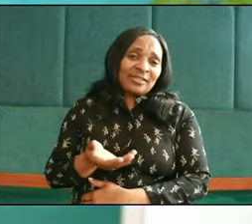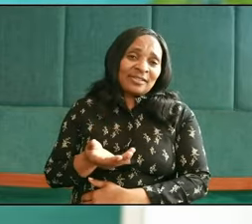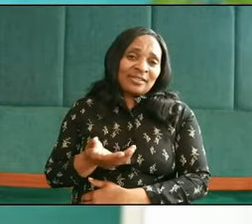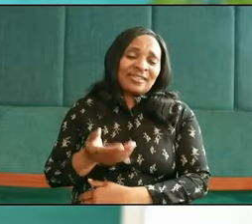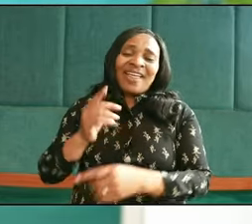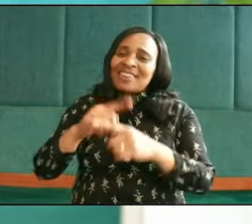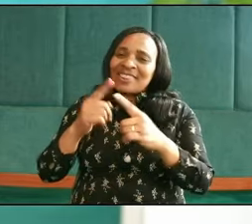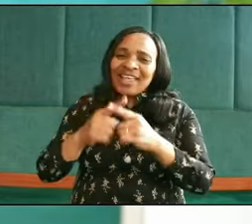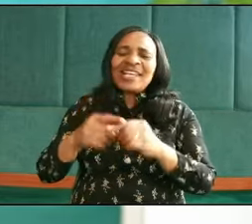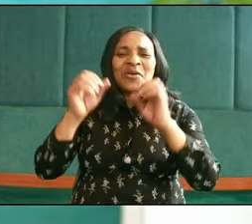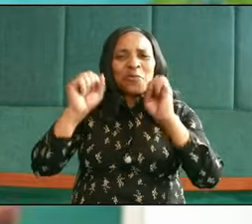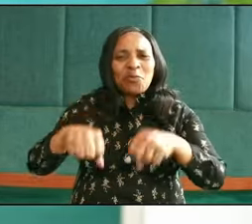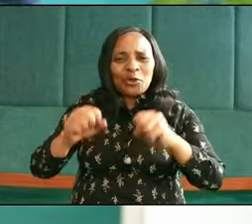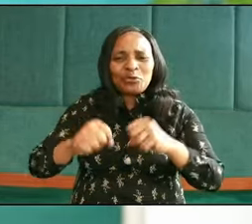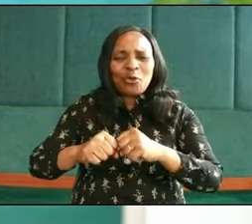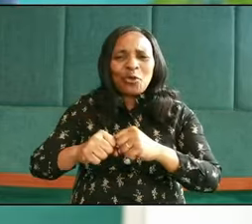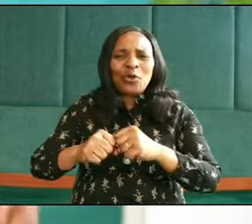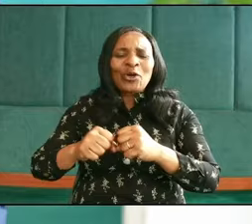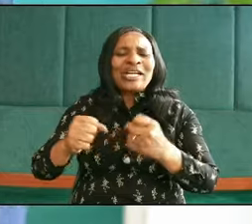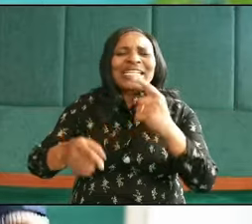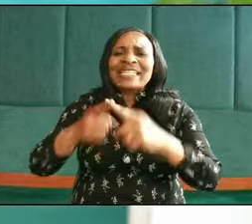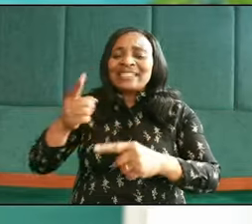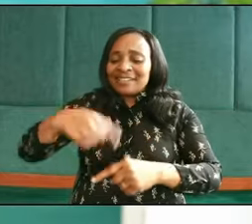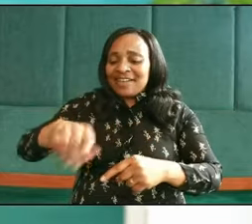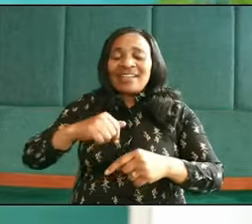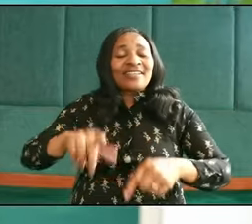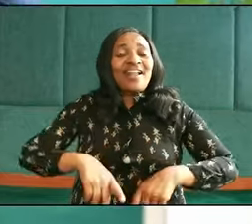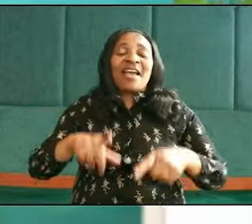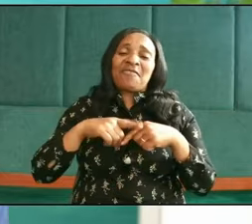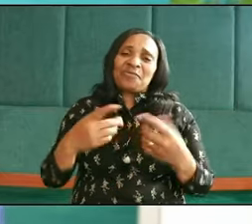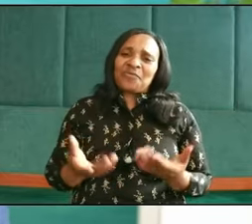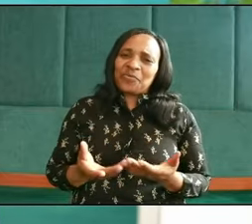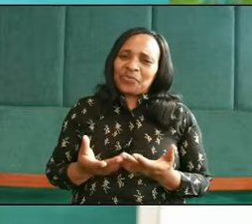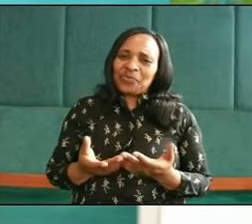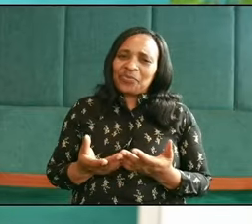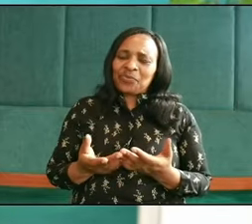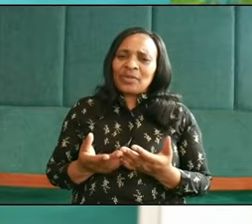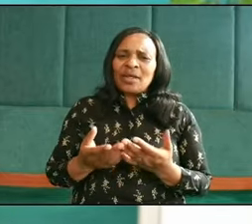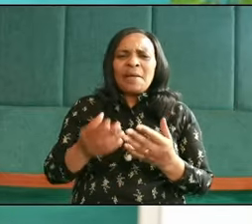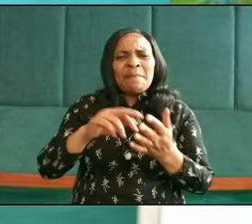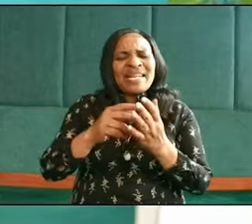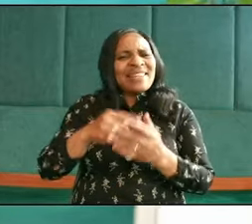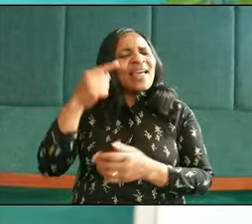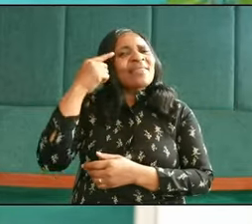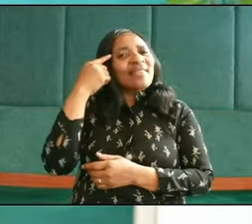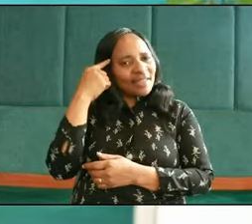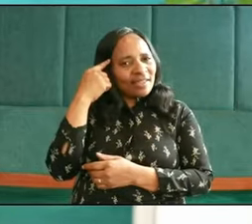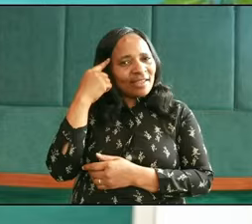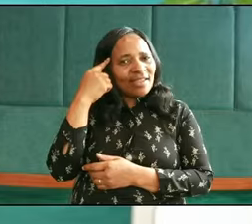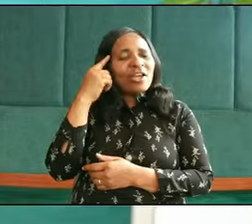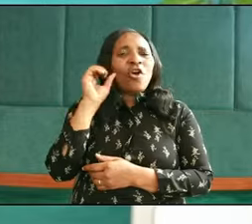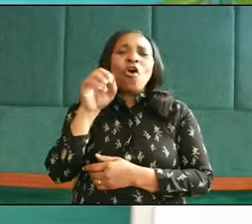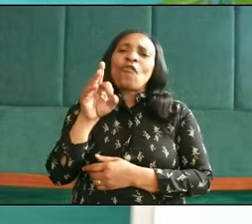then they would have swallowed us alive. They are thinking of those